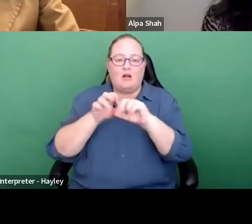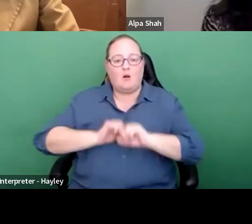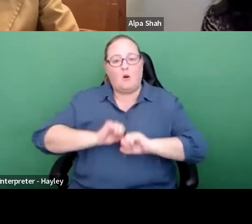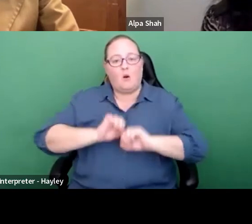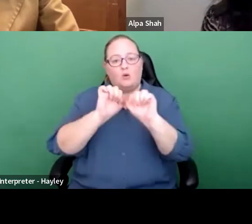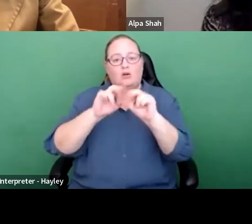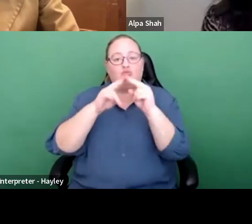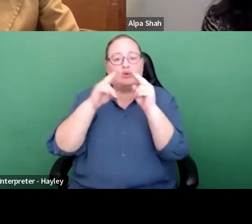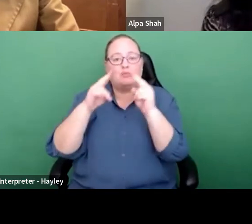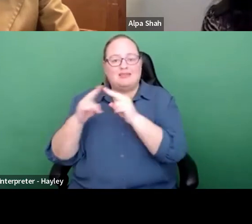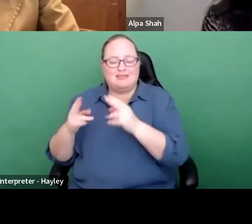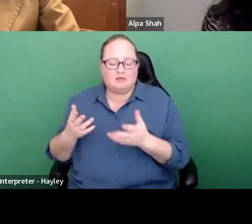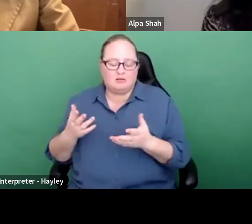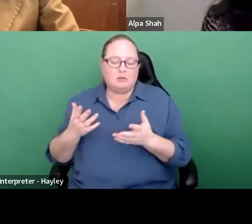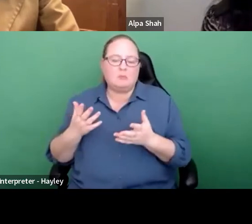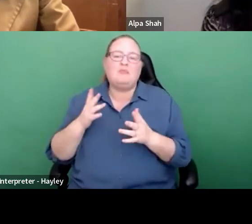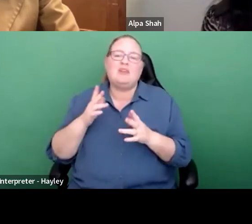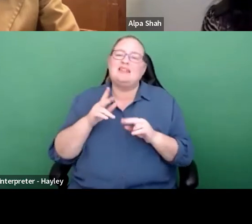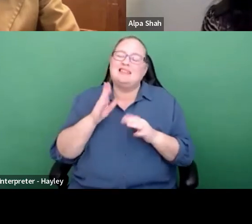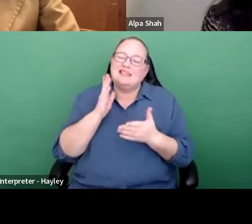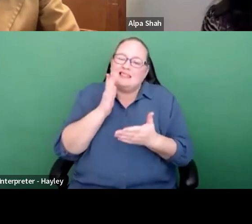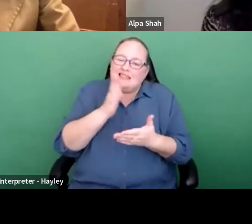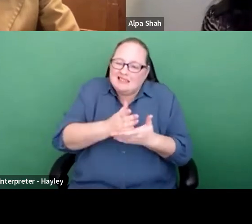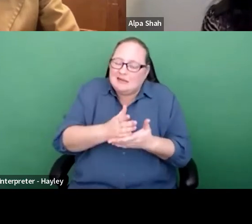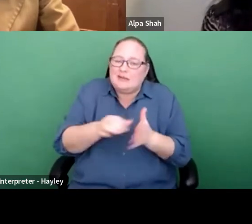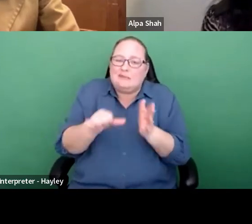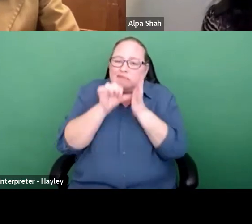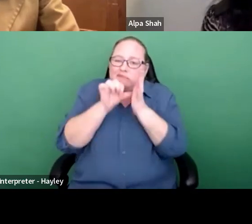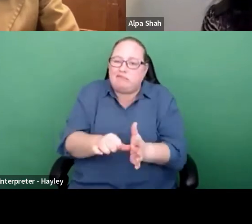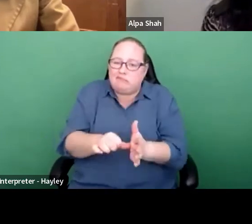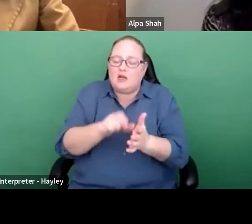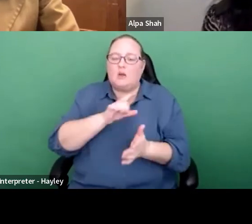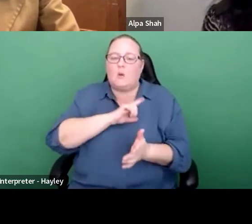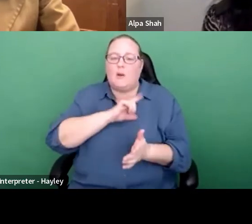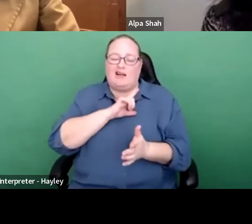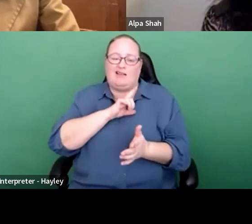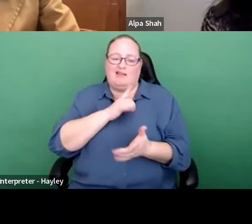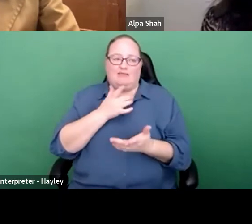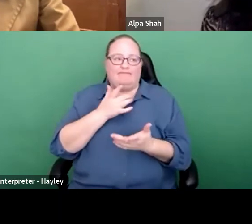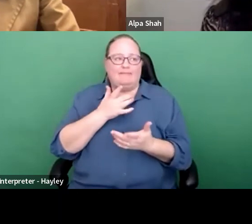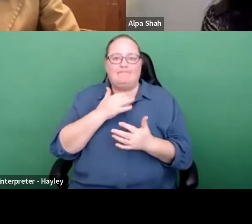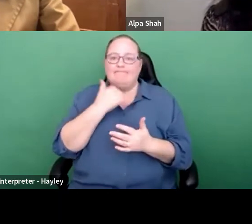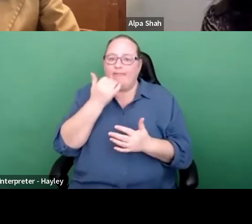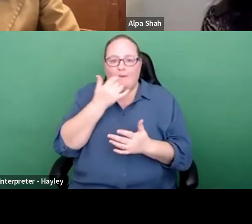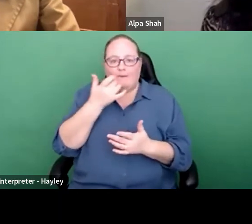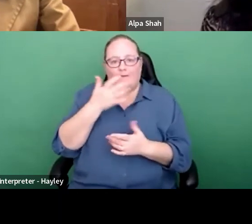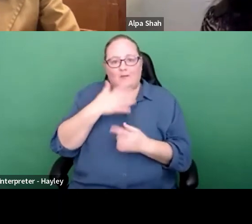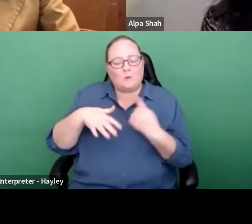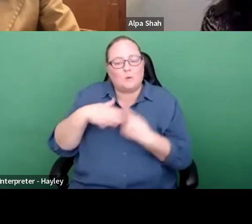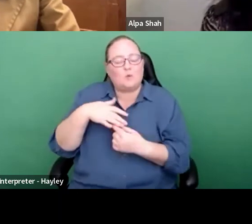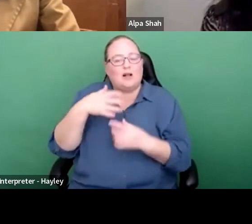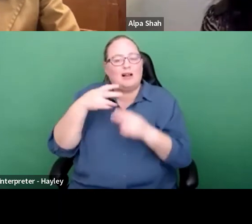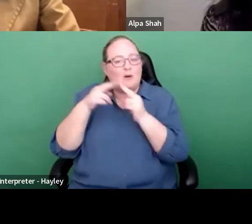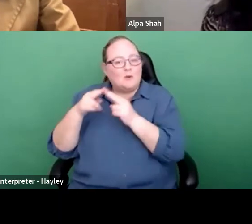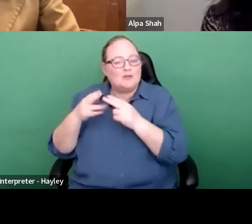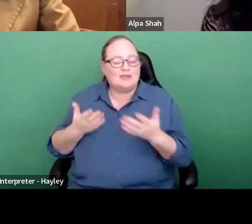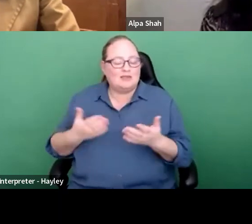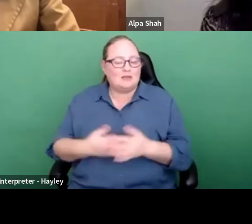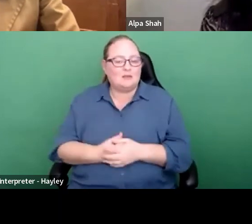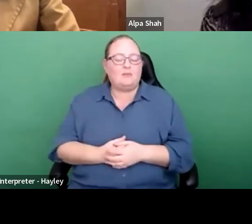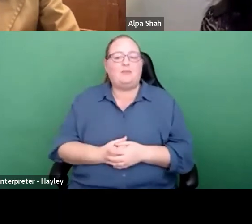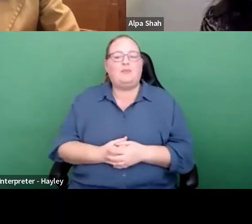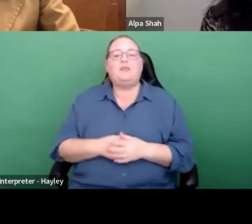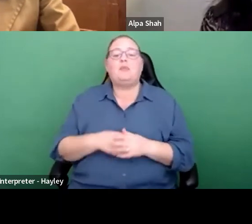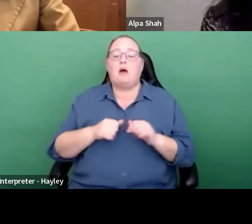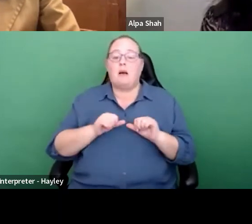shortage of social housing, if not entirely because of that, in fact. Anyway, these pathways are formulated on a local